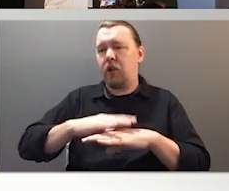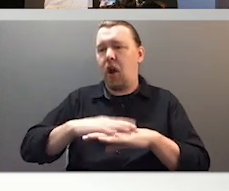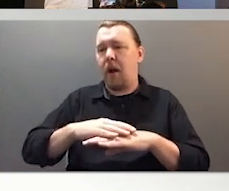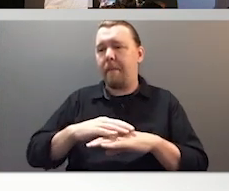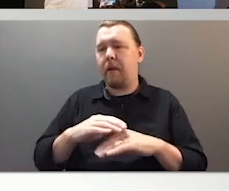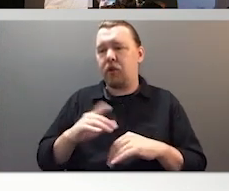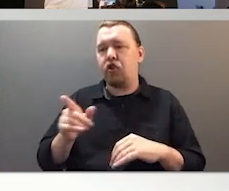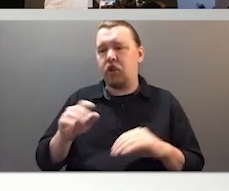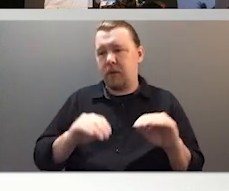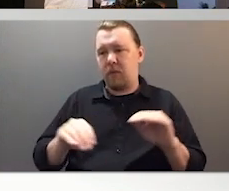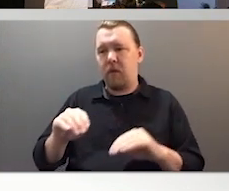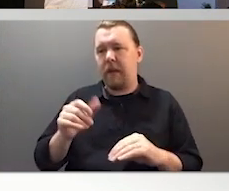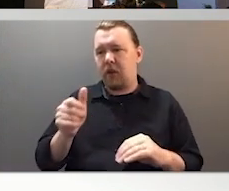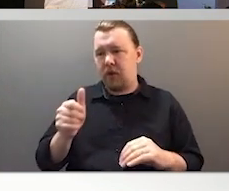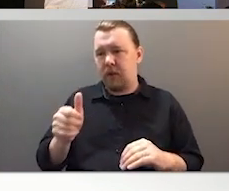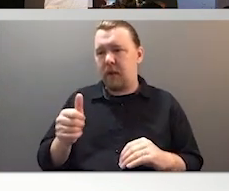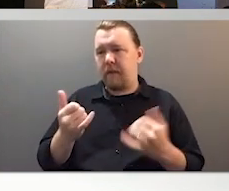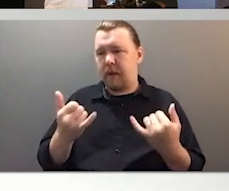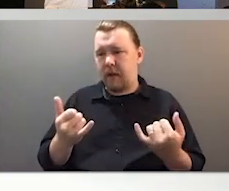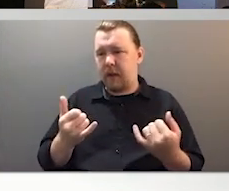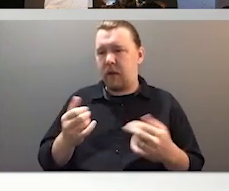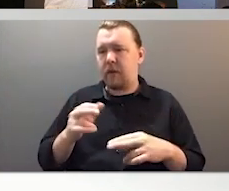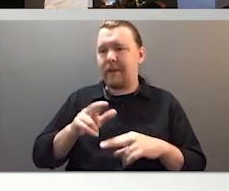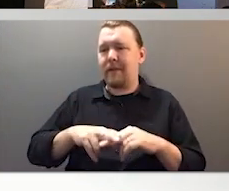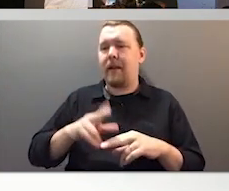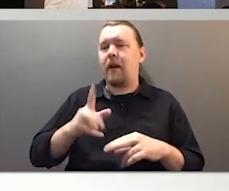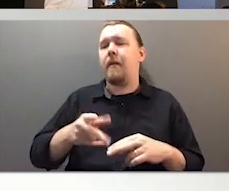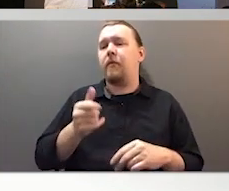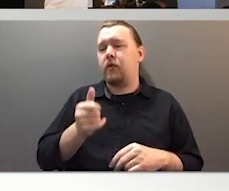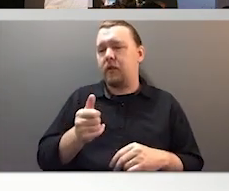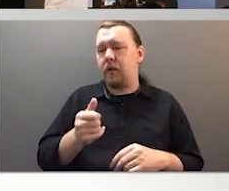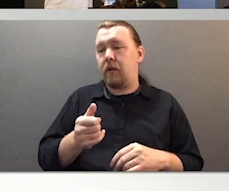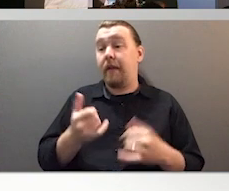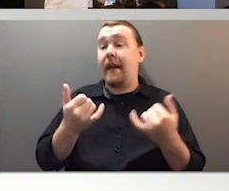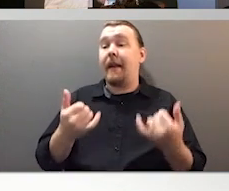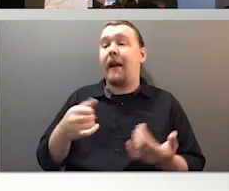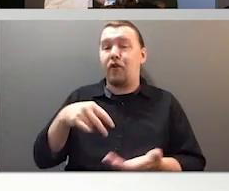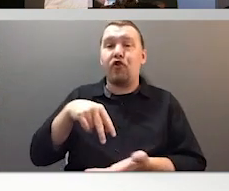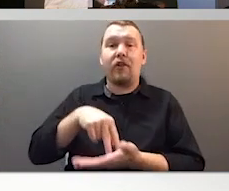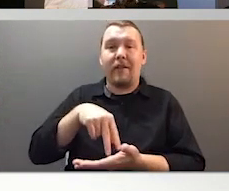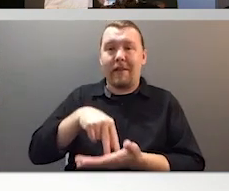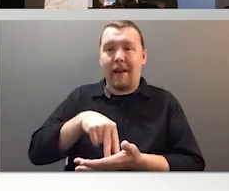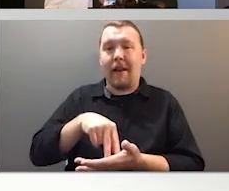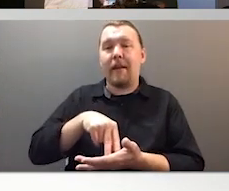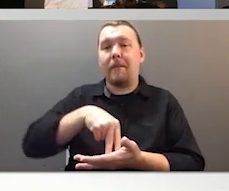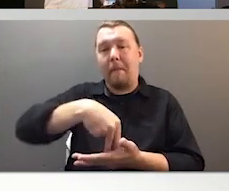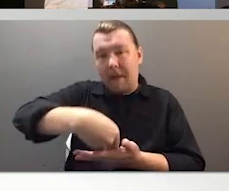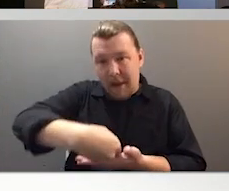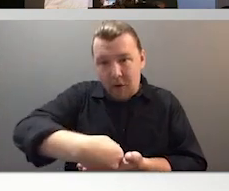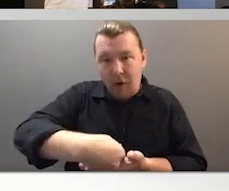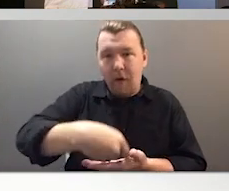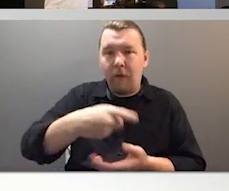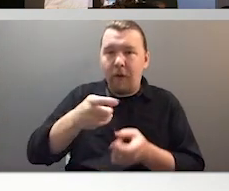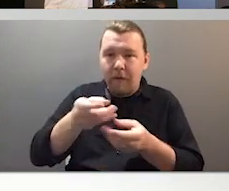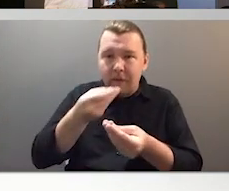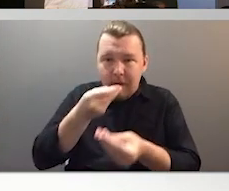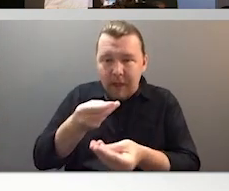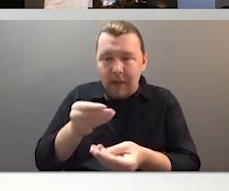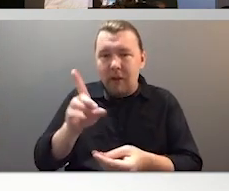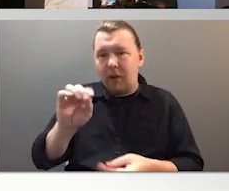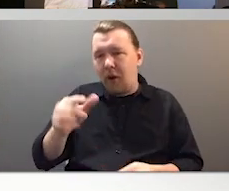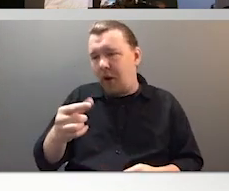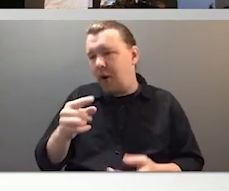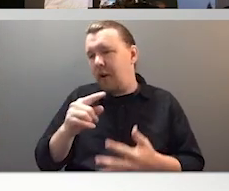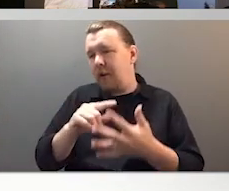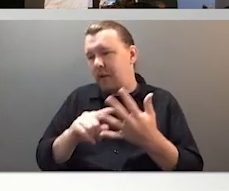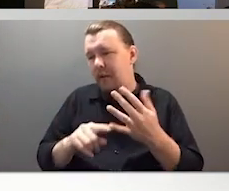herself. She's starting to sit up by herself, and now she's standing up, bending over, giving the dog a treat. So the power